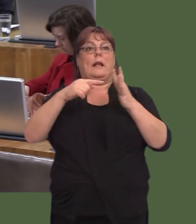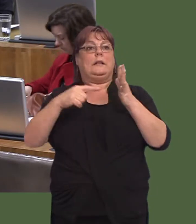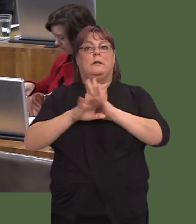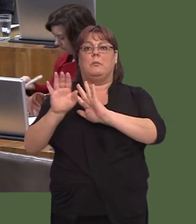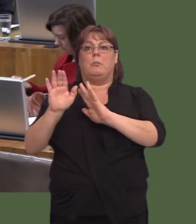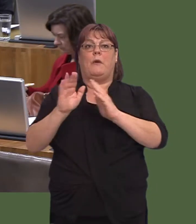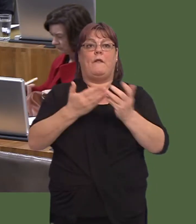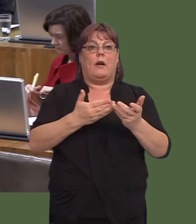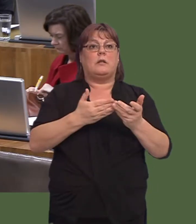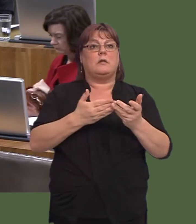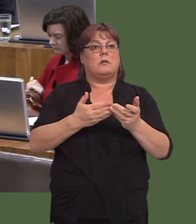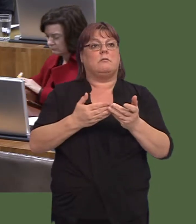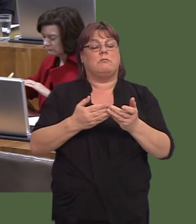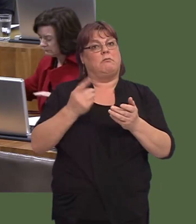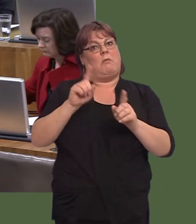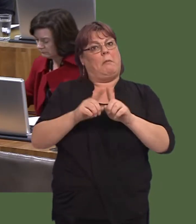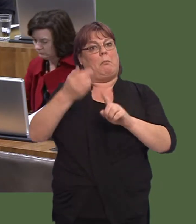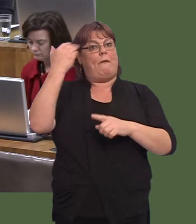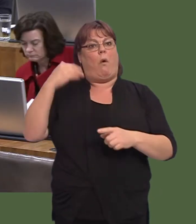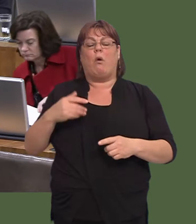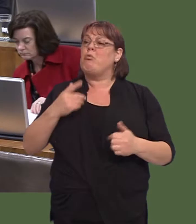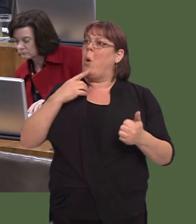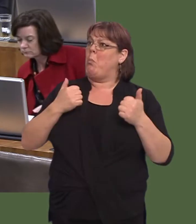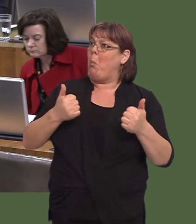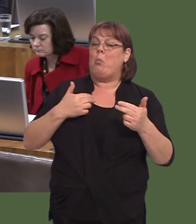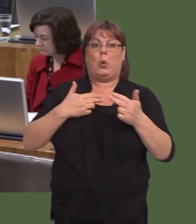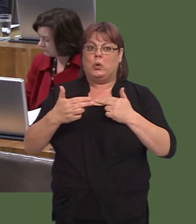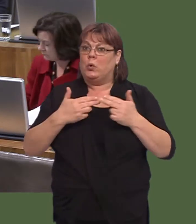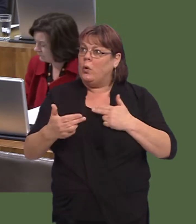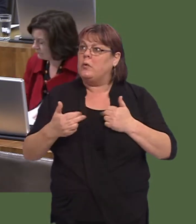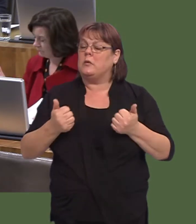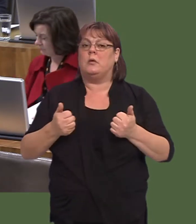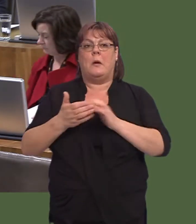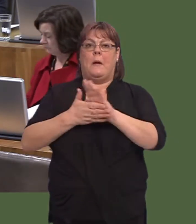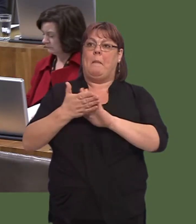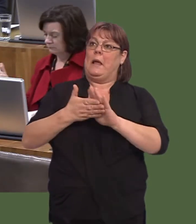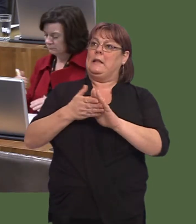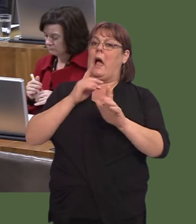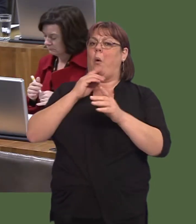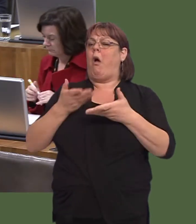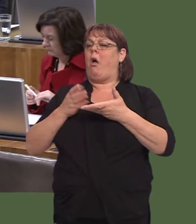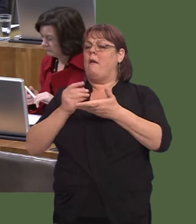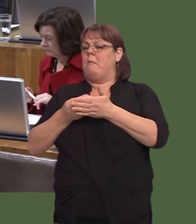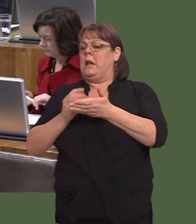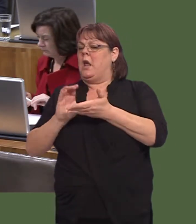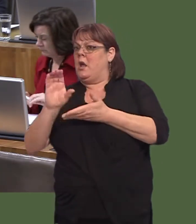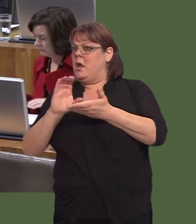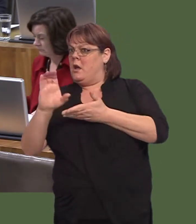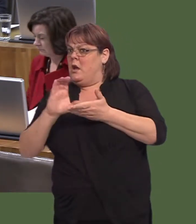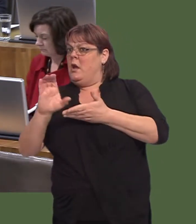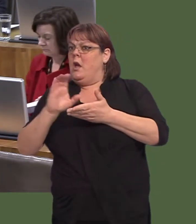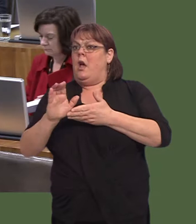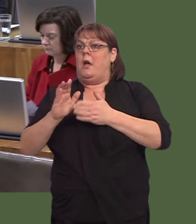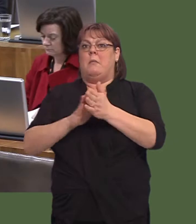to 2015. So that is encouraging news and shows that the incentives that I've mentioned, along with the other things that we are